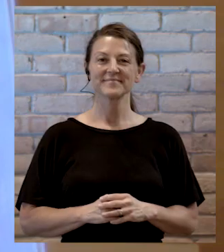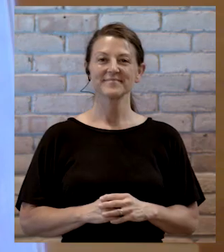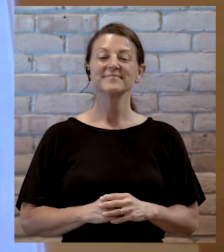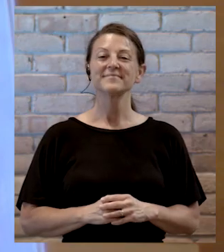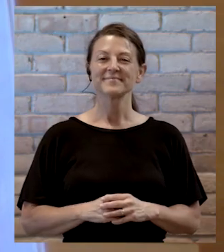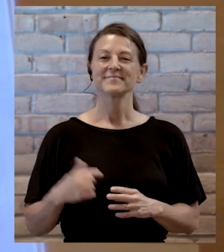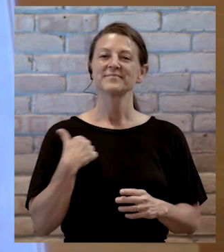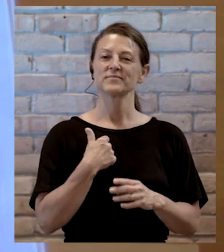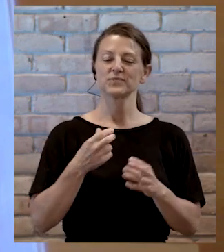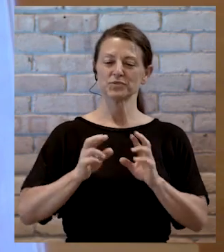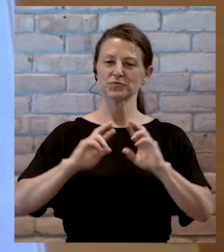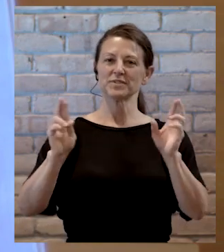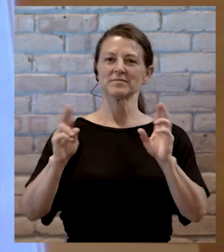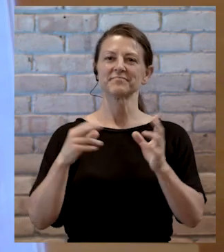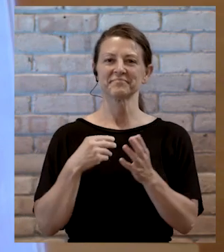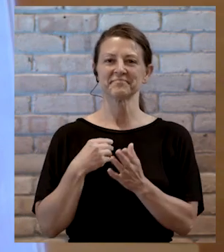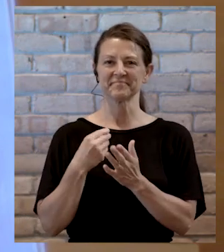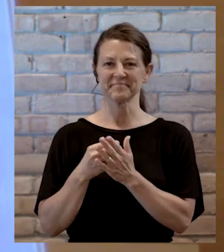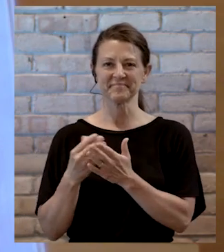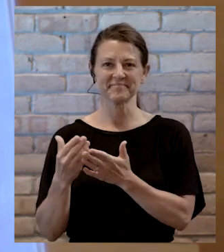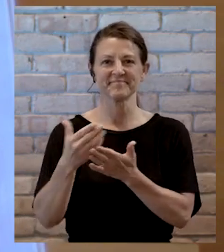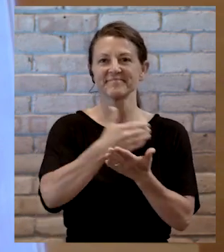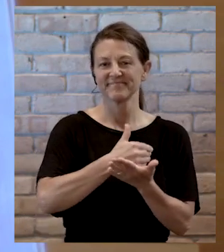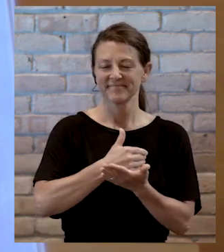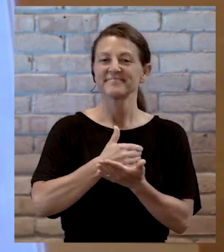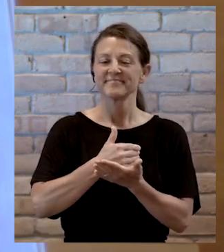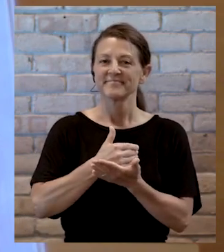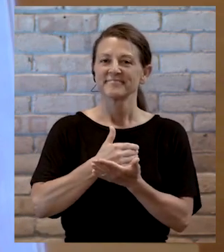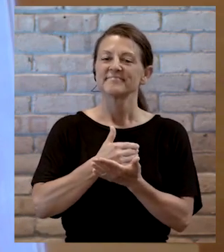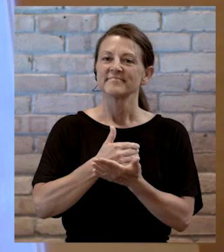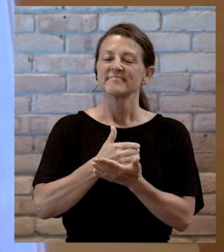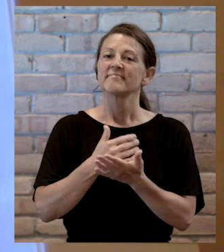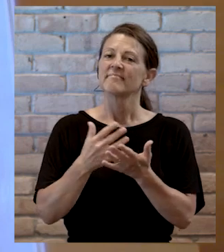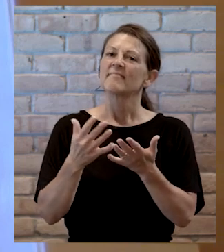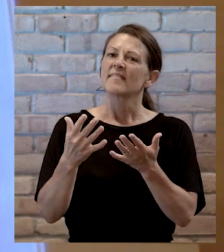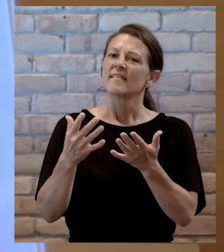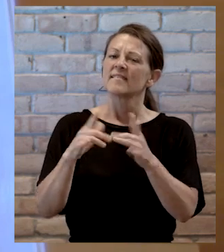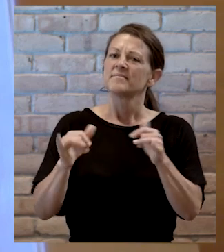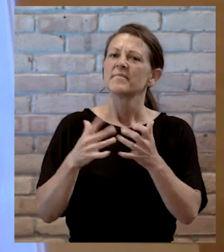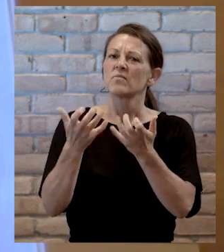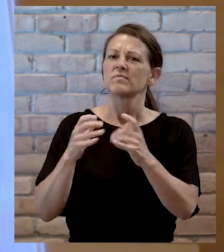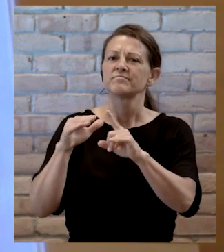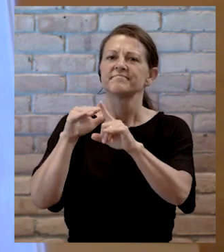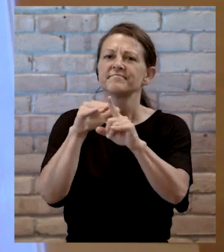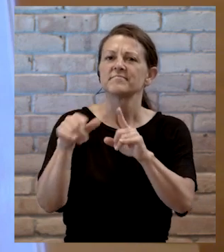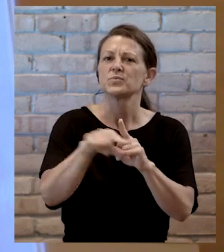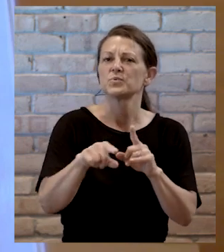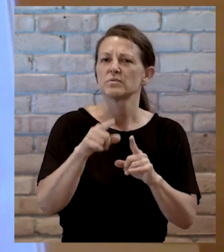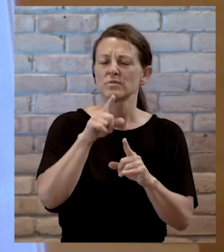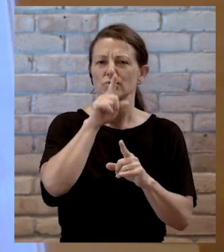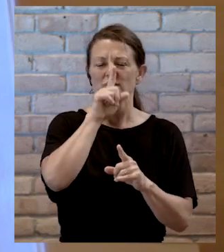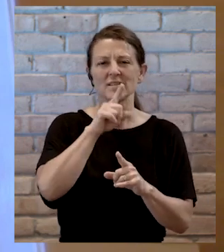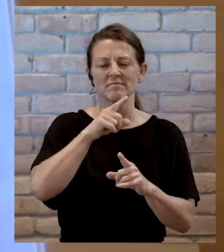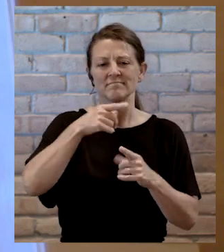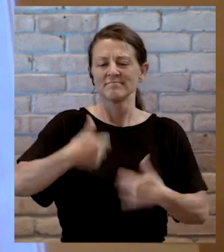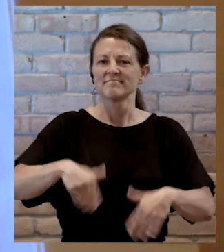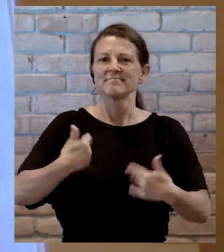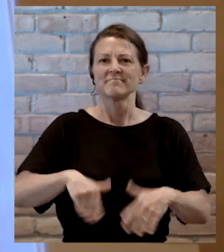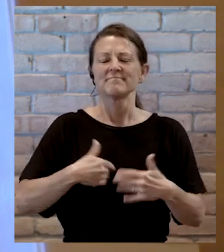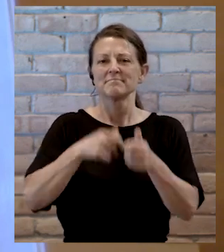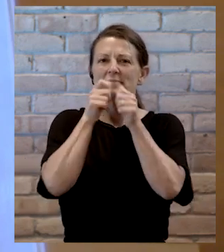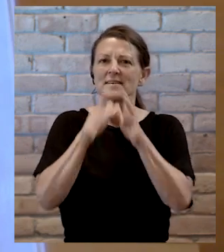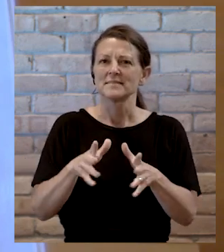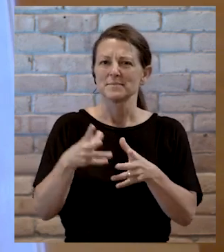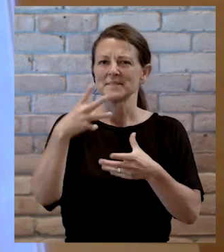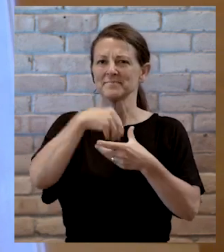Jesus. As we prepare to receive our offering, I want to remind you of the great privilege that it is to be in ministry